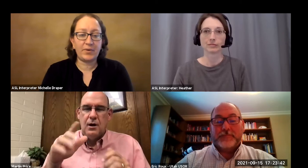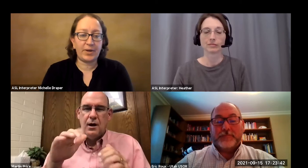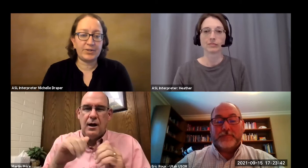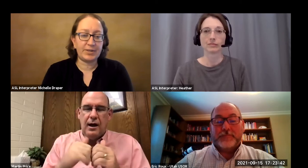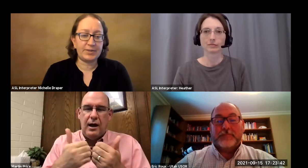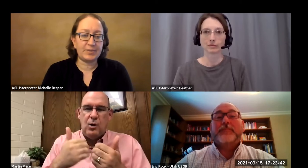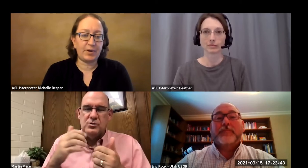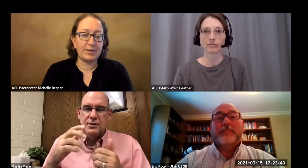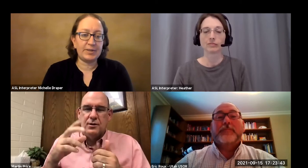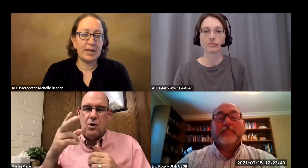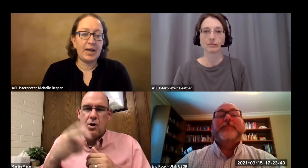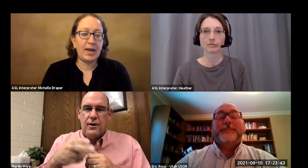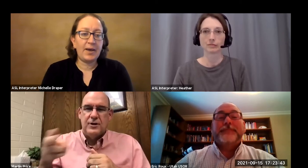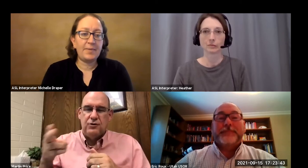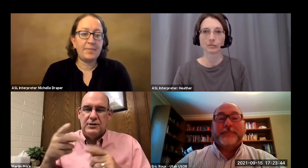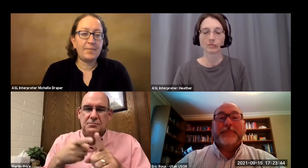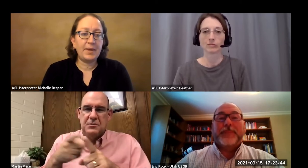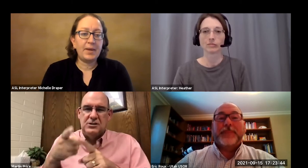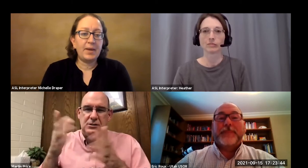I do have a question. This is Martin.